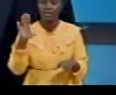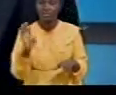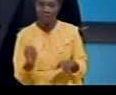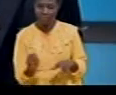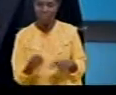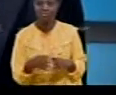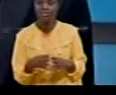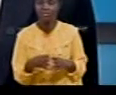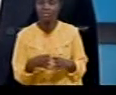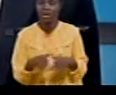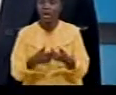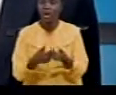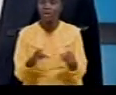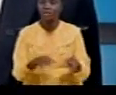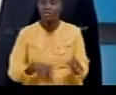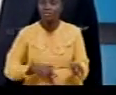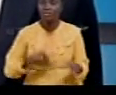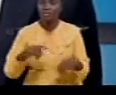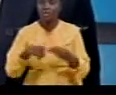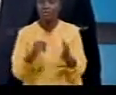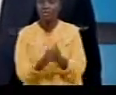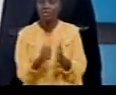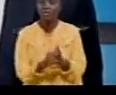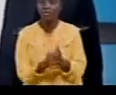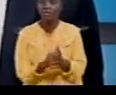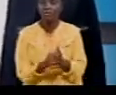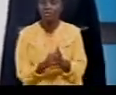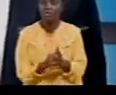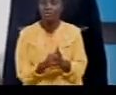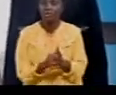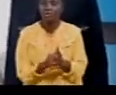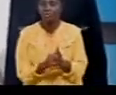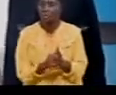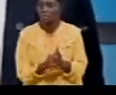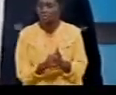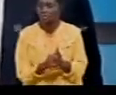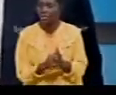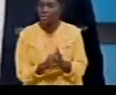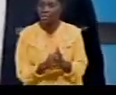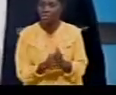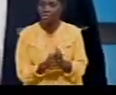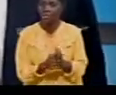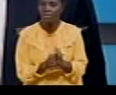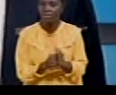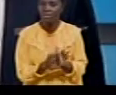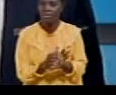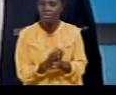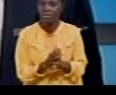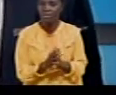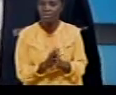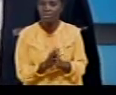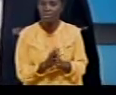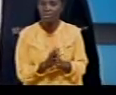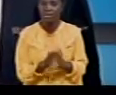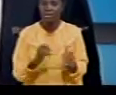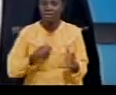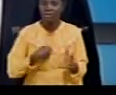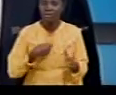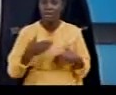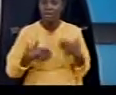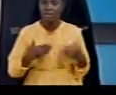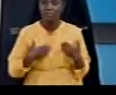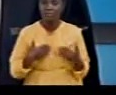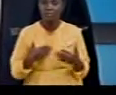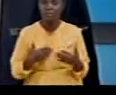USA. How do you feel about that open door for the GCK? Wow, thank you, brother. I'm super grateful to God. I'm happy, elated,